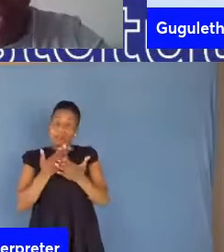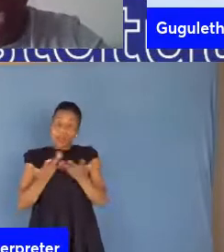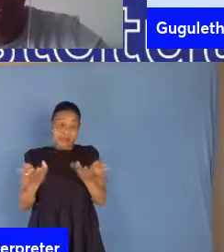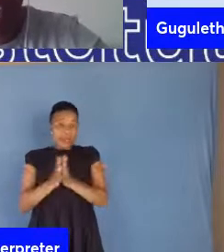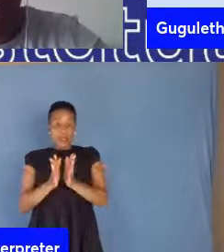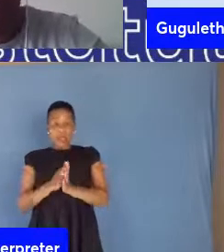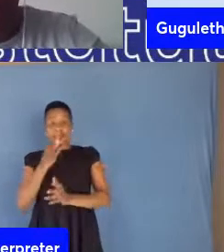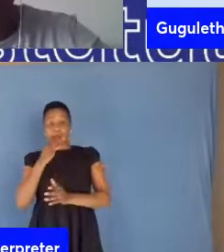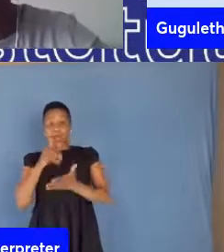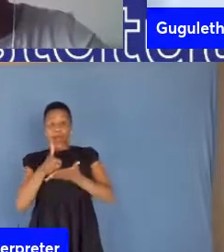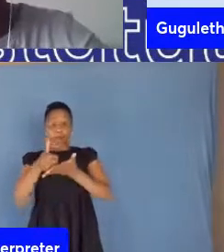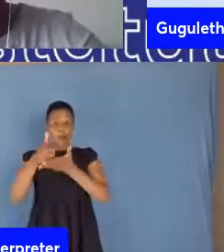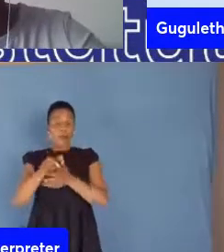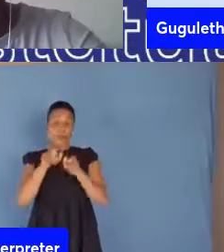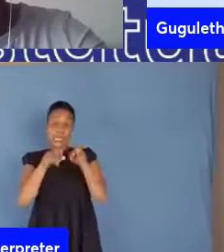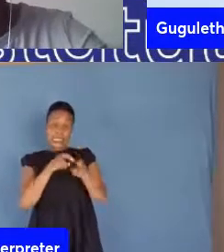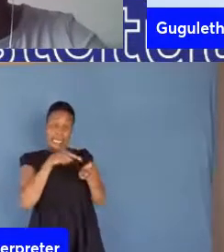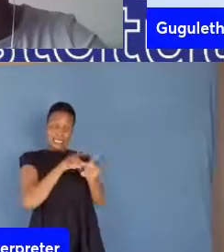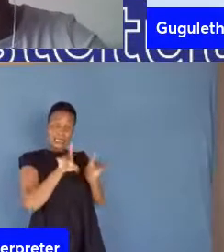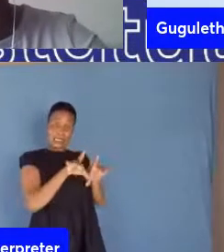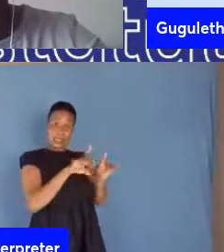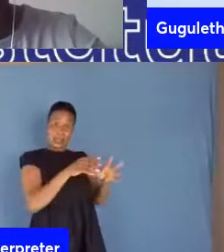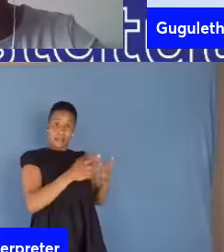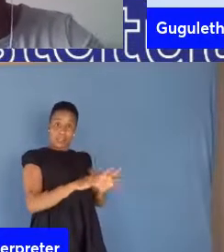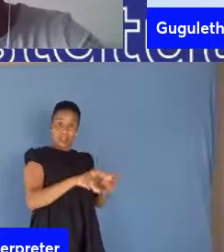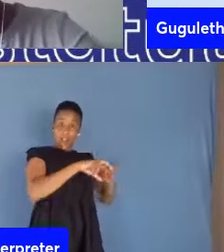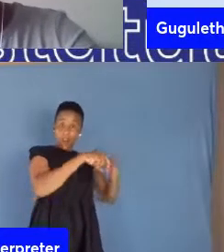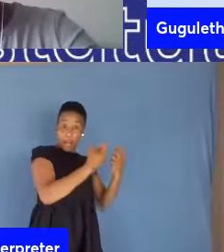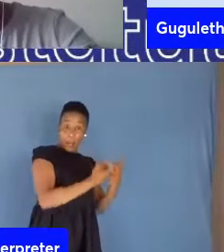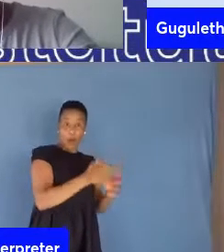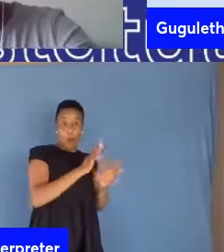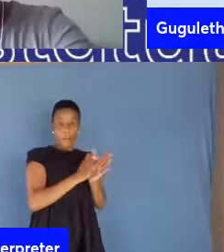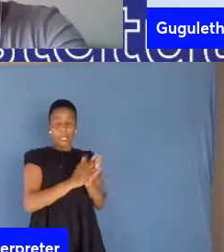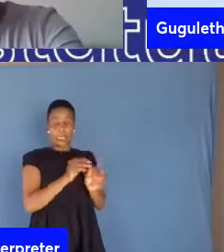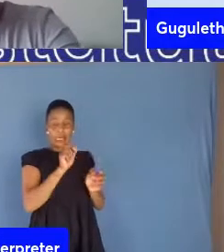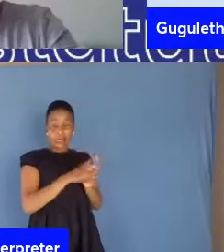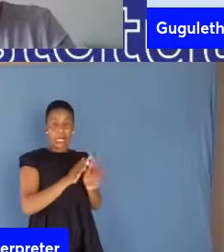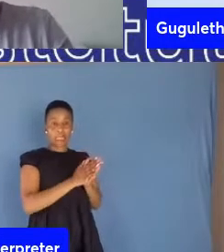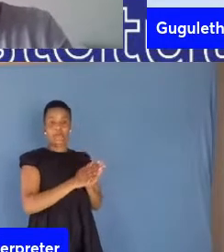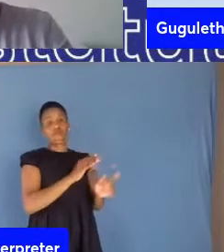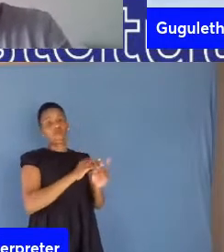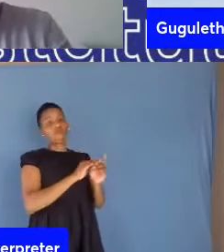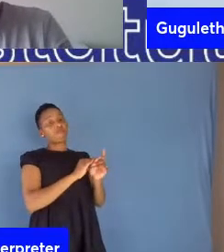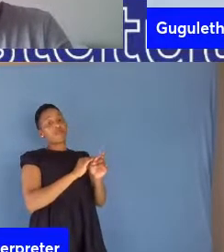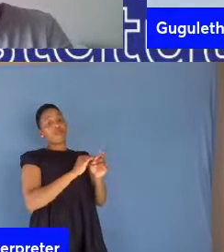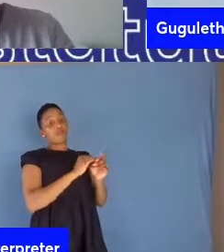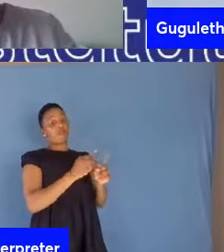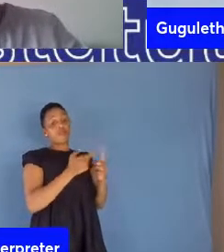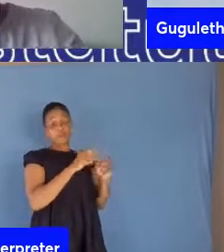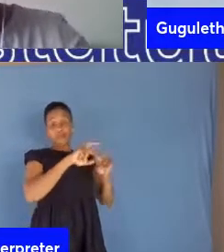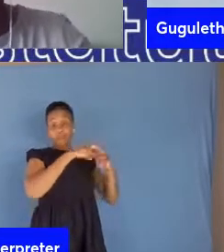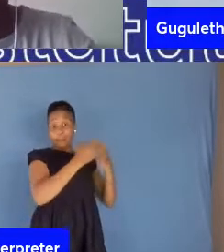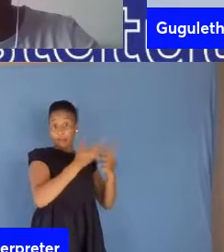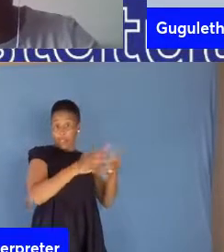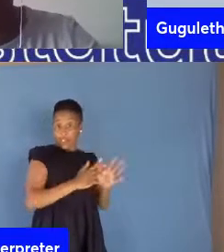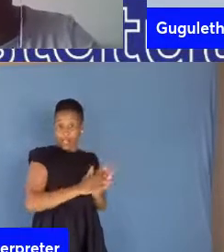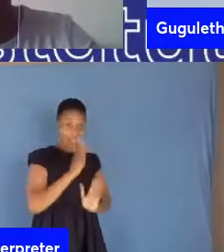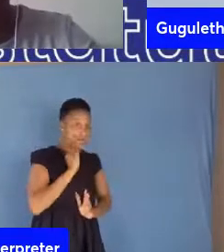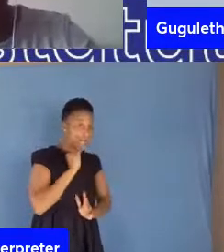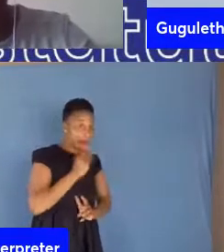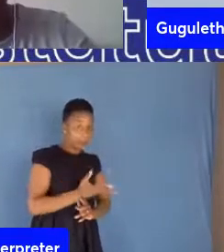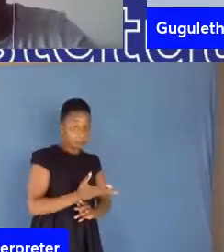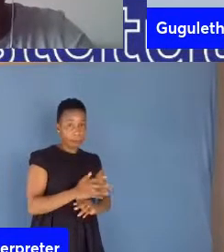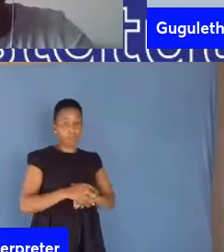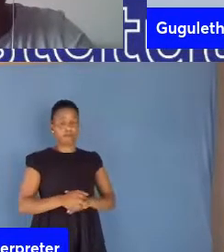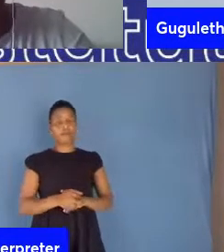the survivor, because this does not only affect the survivor of rape. So we're looking at, going back to the